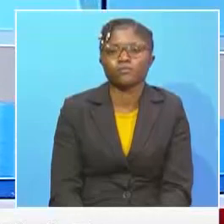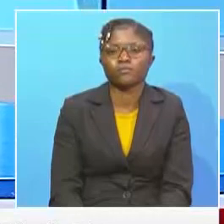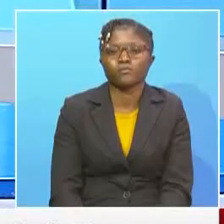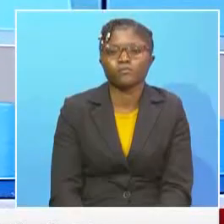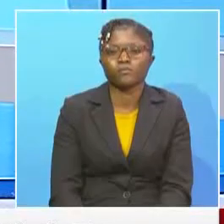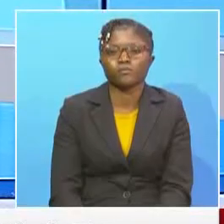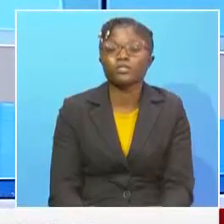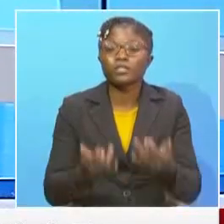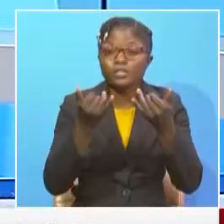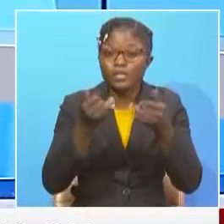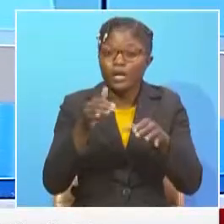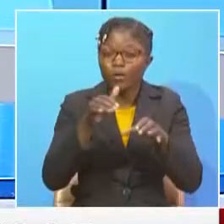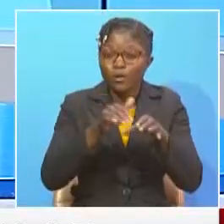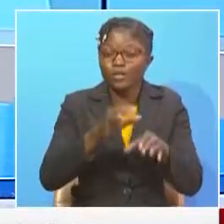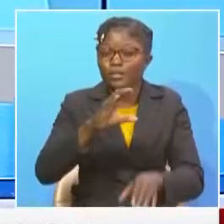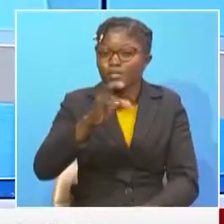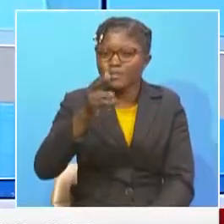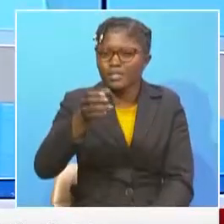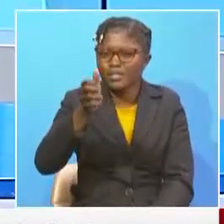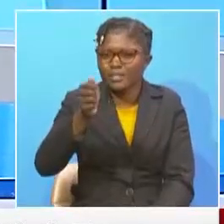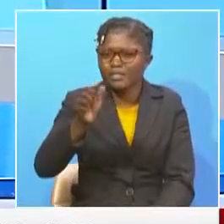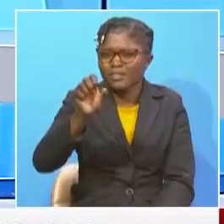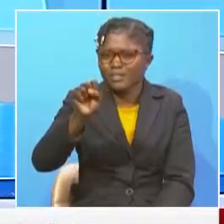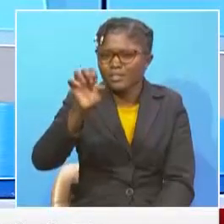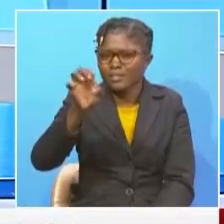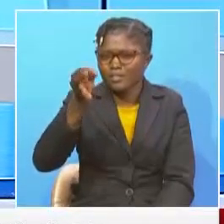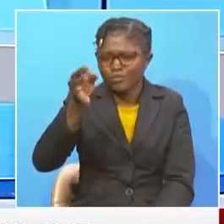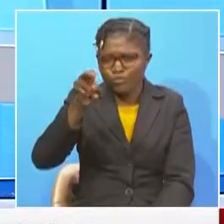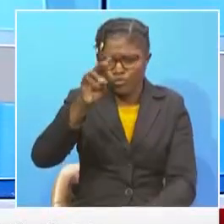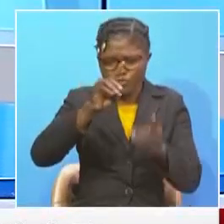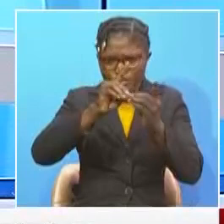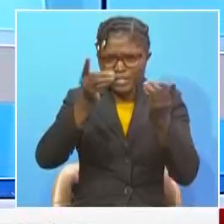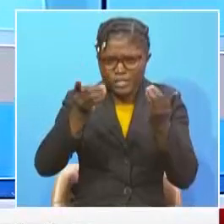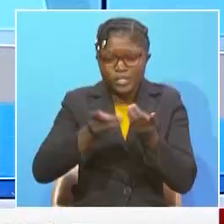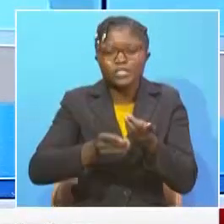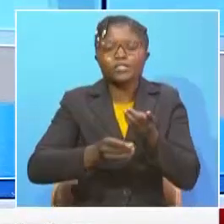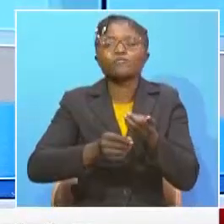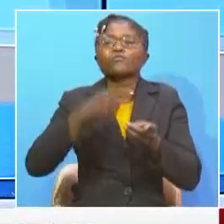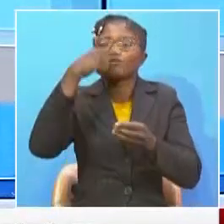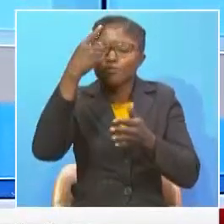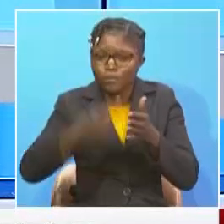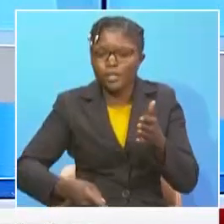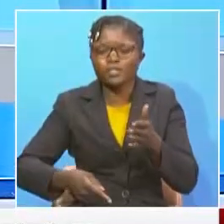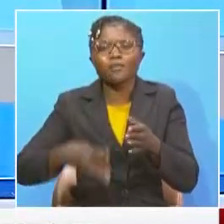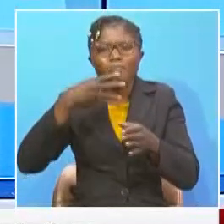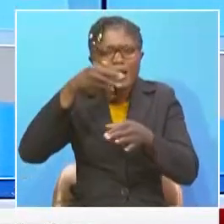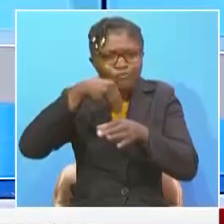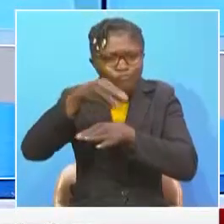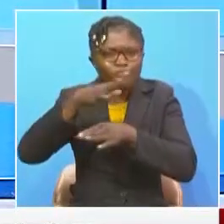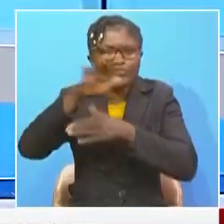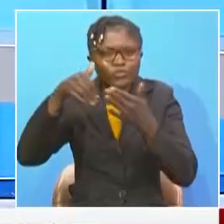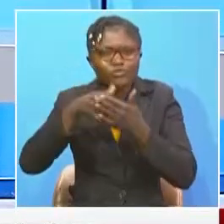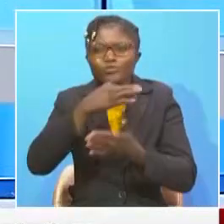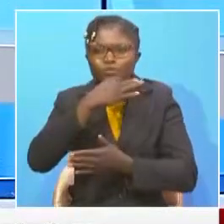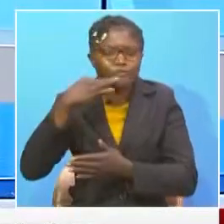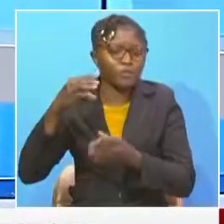Chasefu District of Eastern Province to preserve some of their produce for household consumption to enhance food security. The